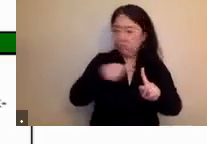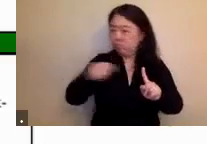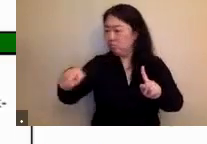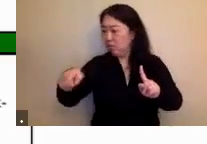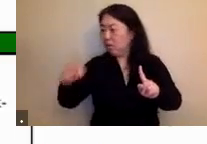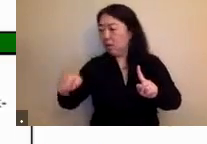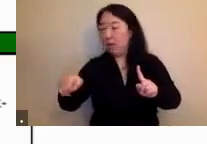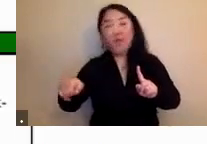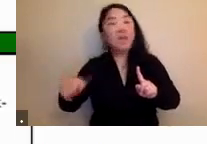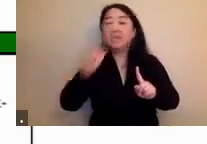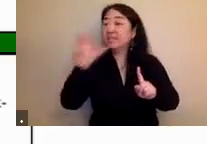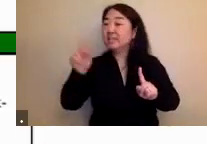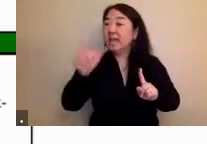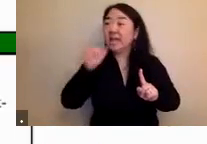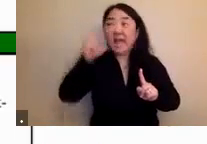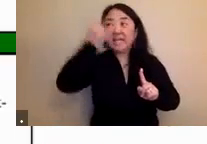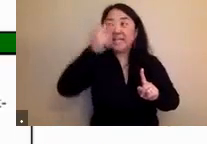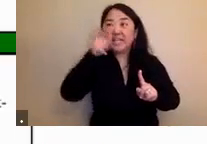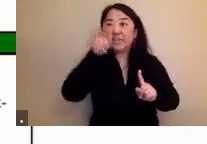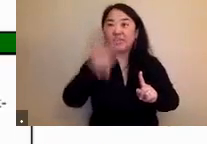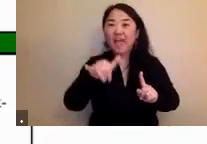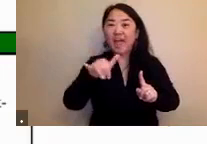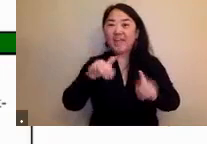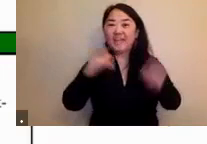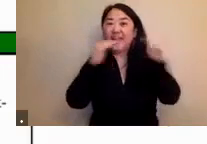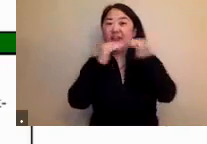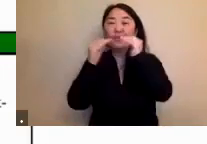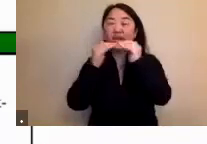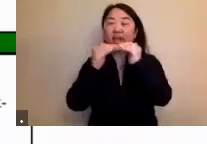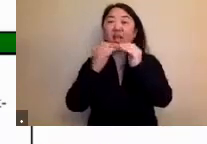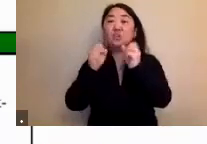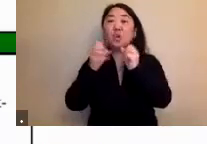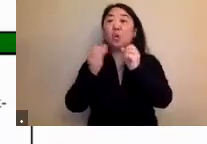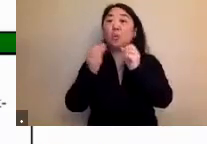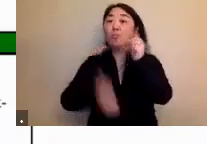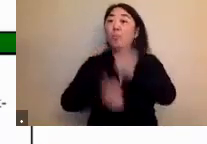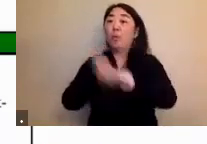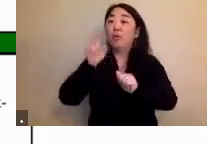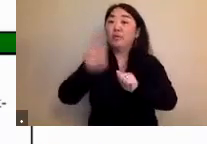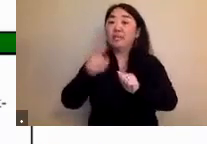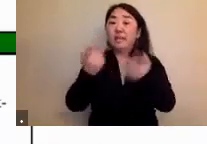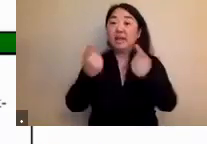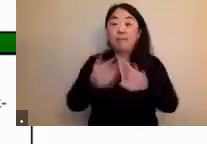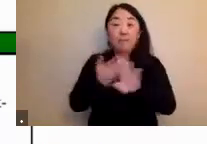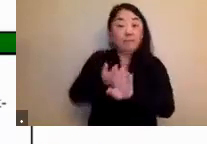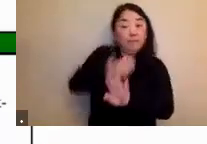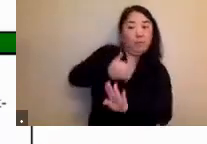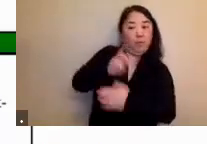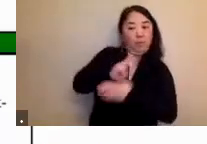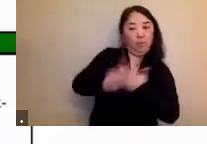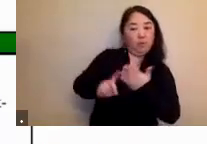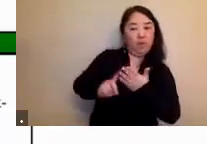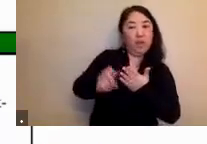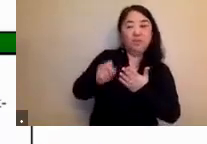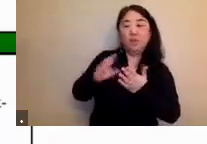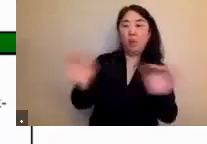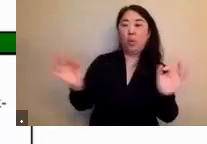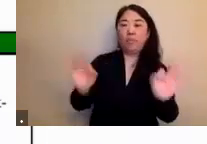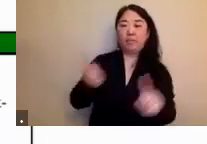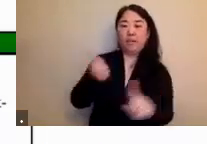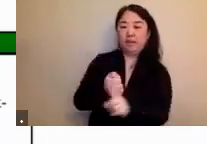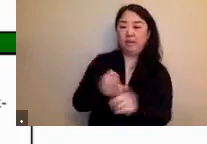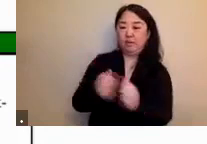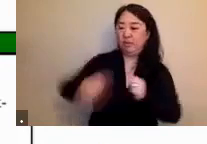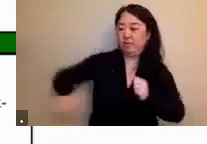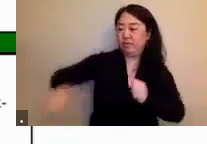done prior to them designing. So that there's minimal impact on the community. So that's